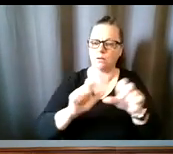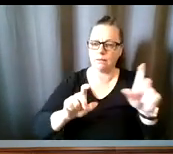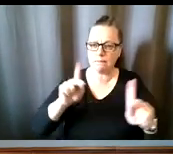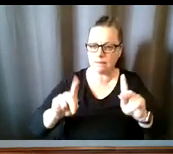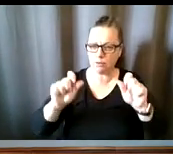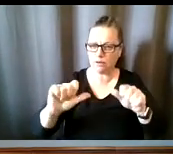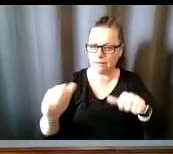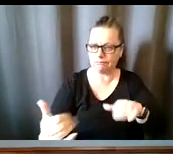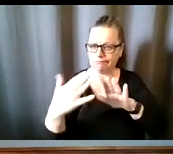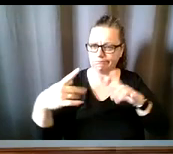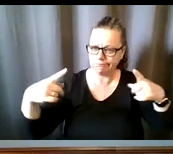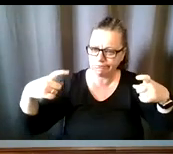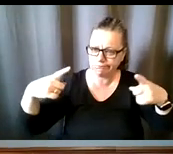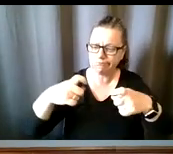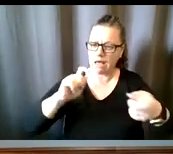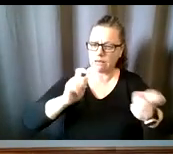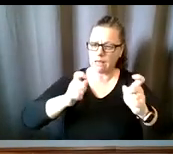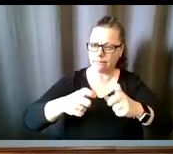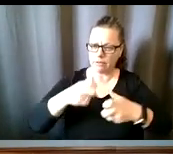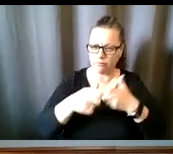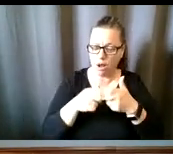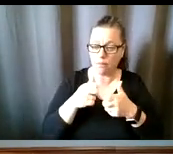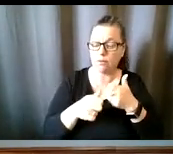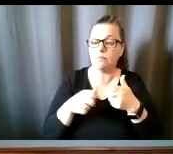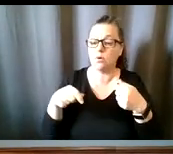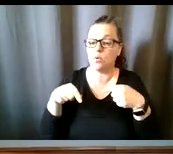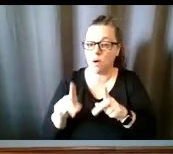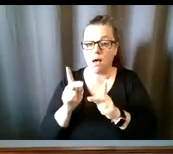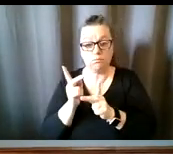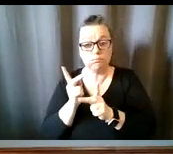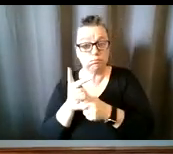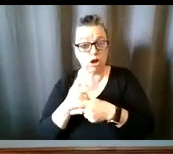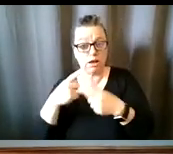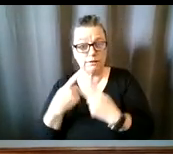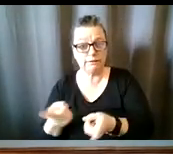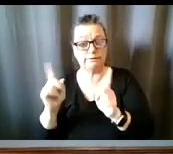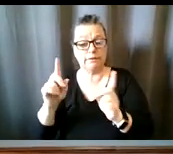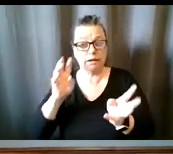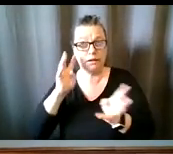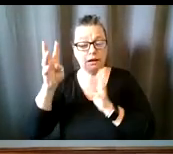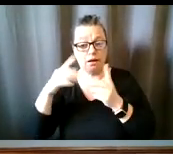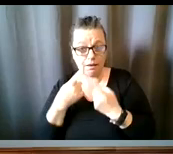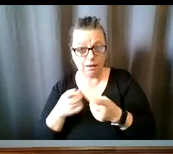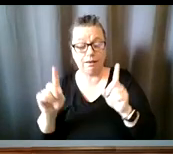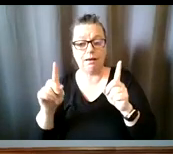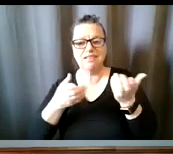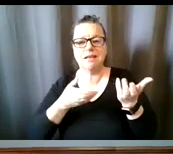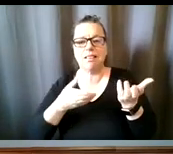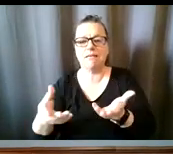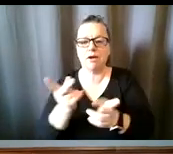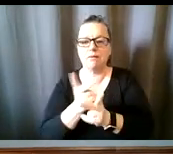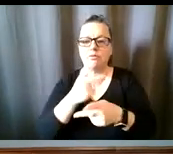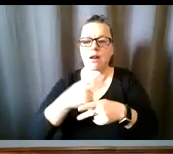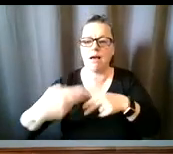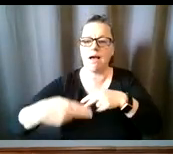address complex adaptive problems while productively and creatively delivering products of the highest